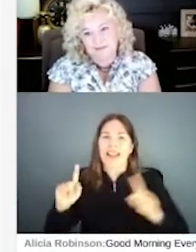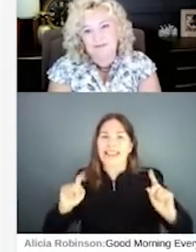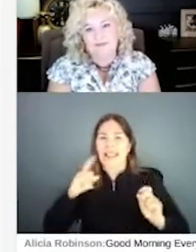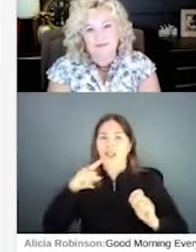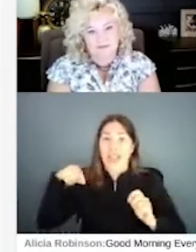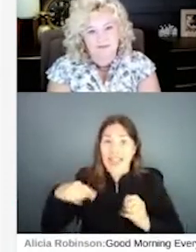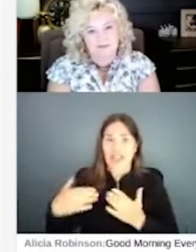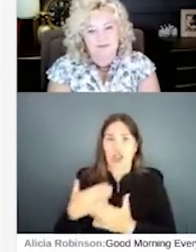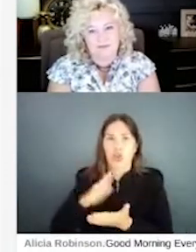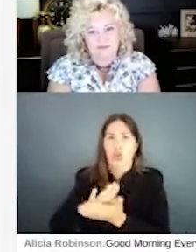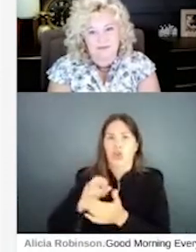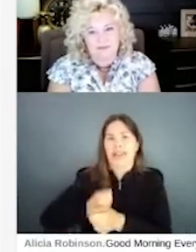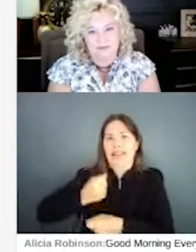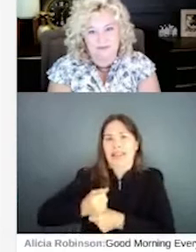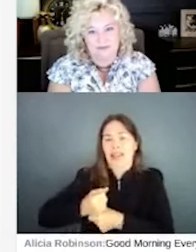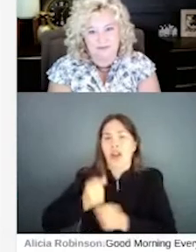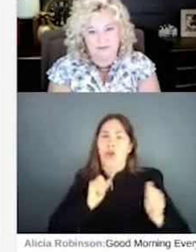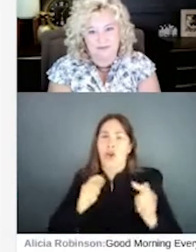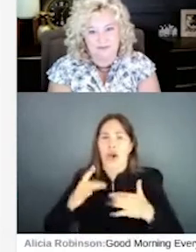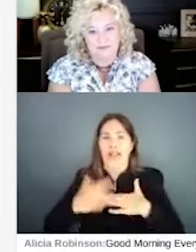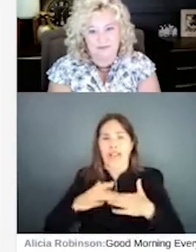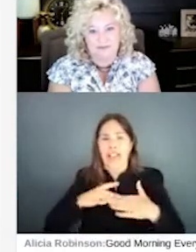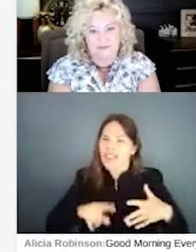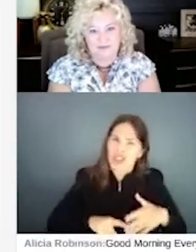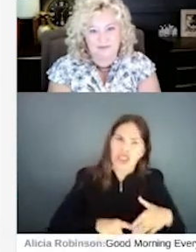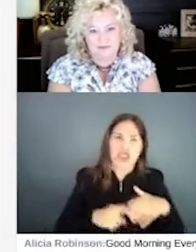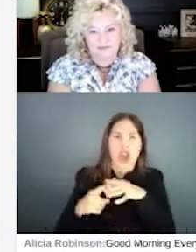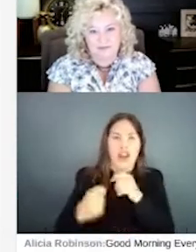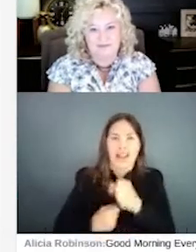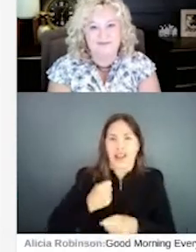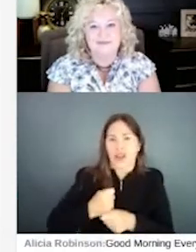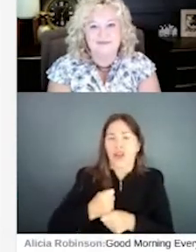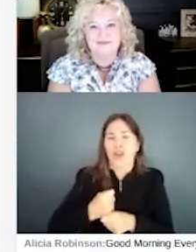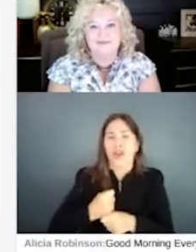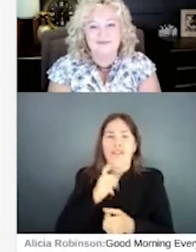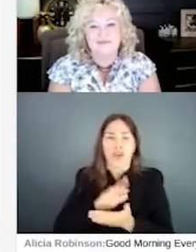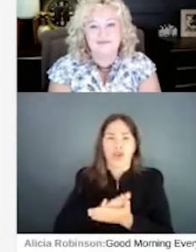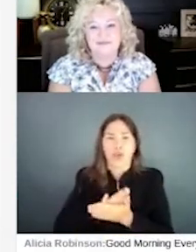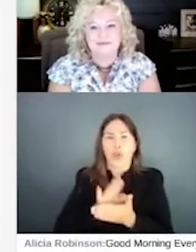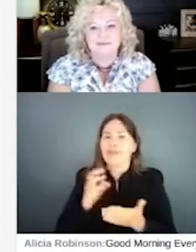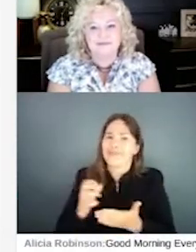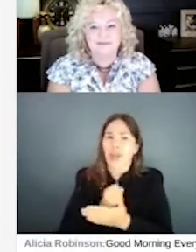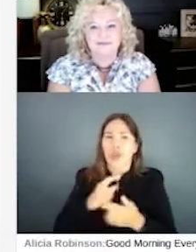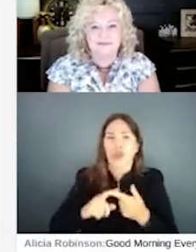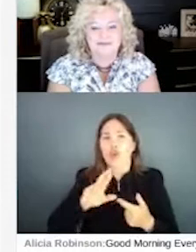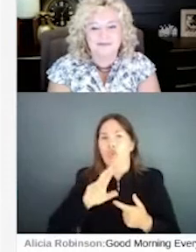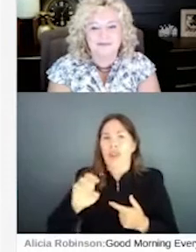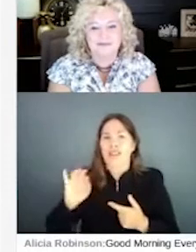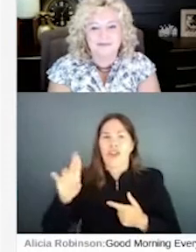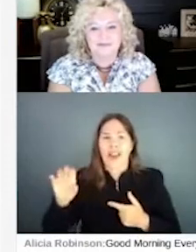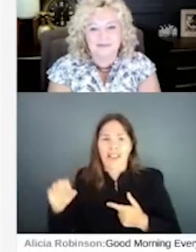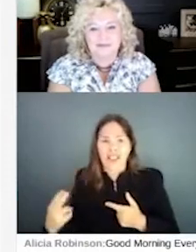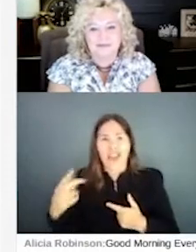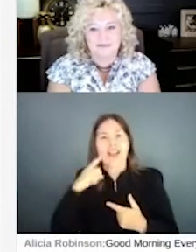year. They'll all be available for the start of the new school year. We've taken the opportunity to refresh the objective domains for